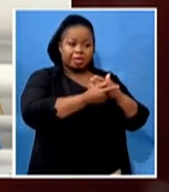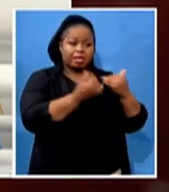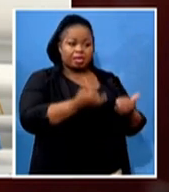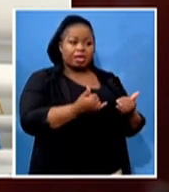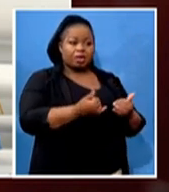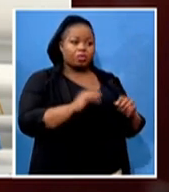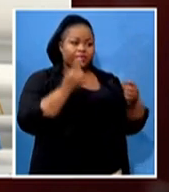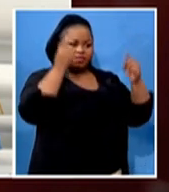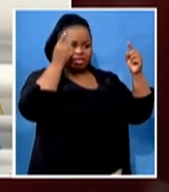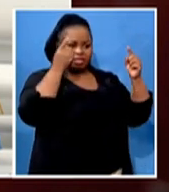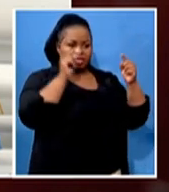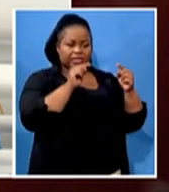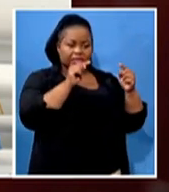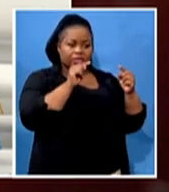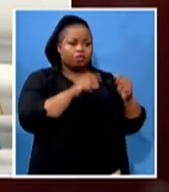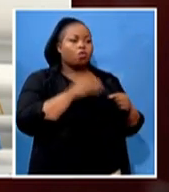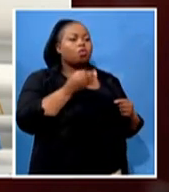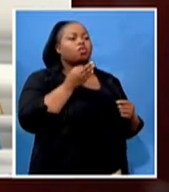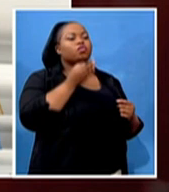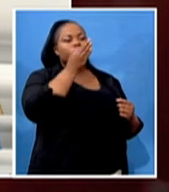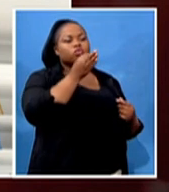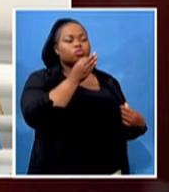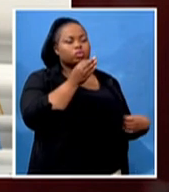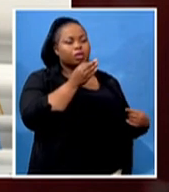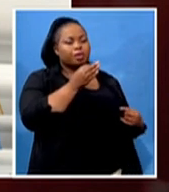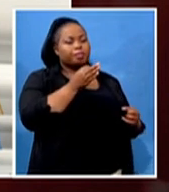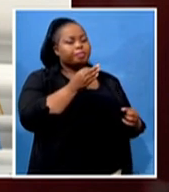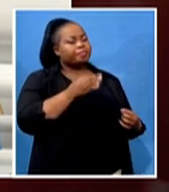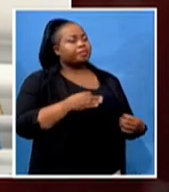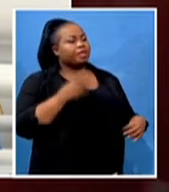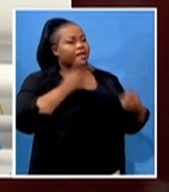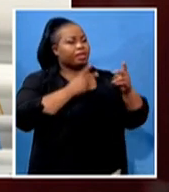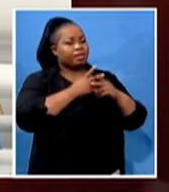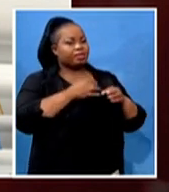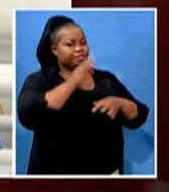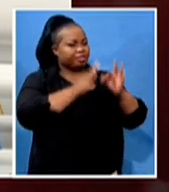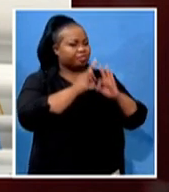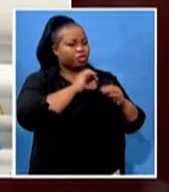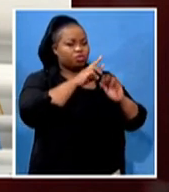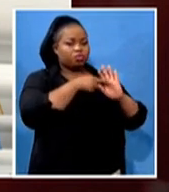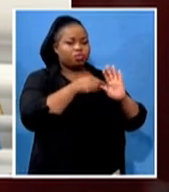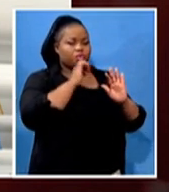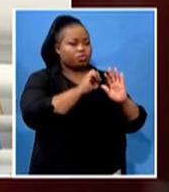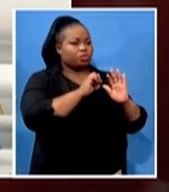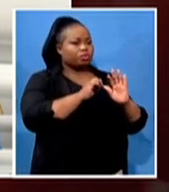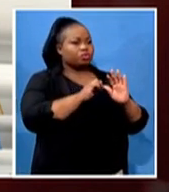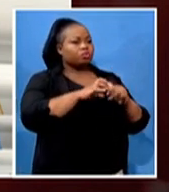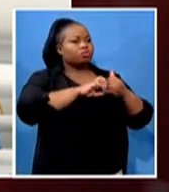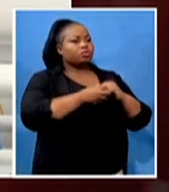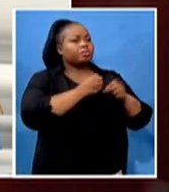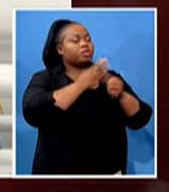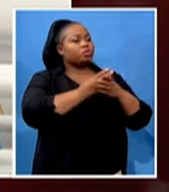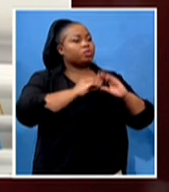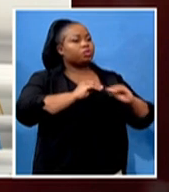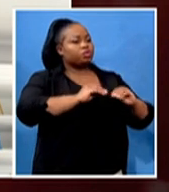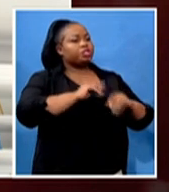And, you know, what has been your role here in terms of inculcating ubuntu within Wits University, because you're